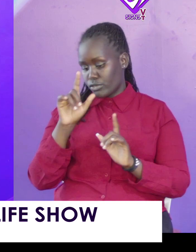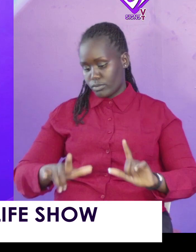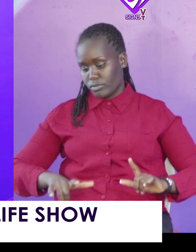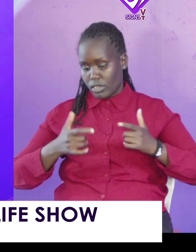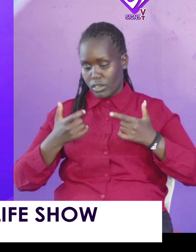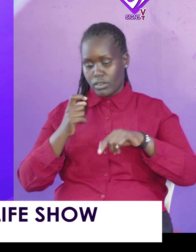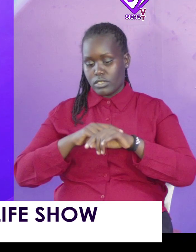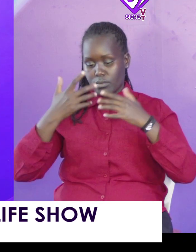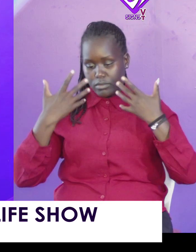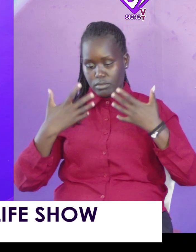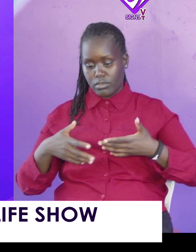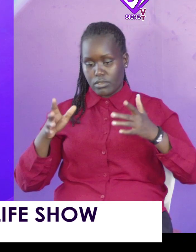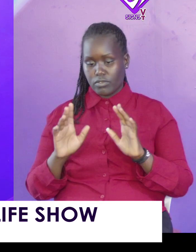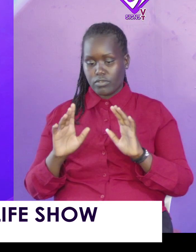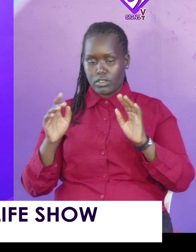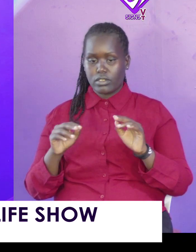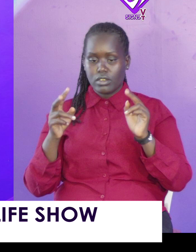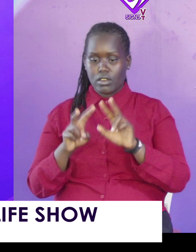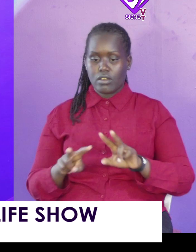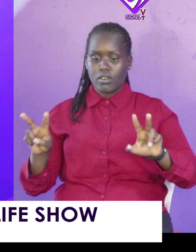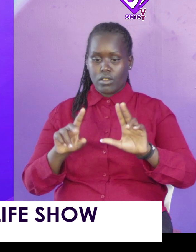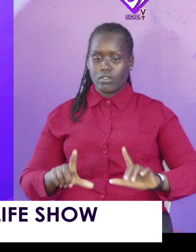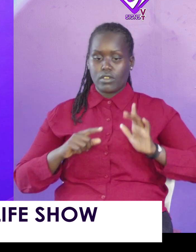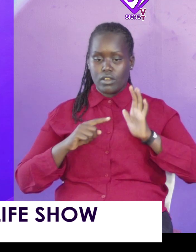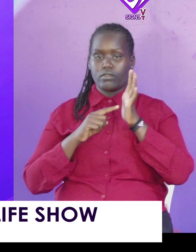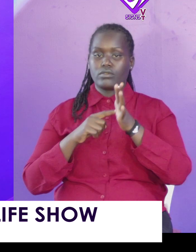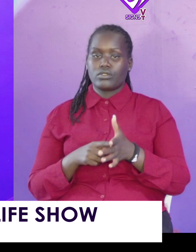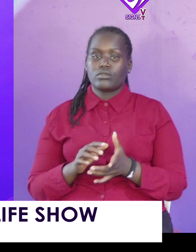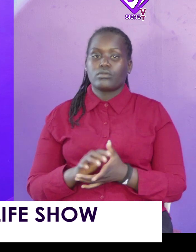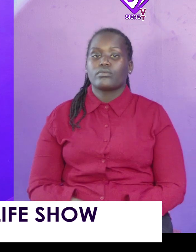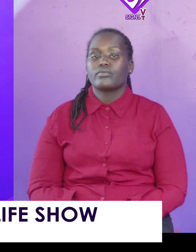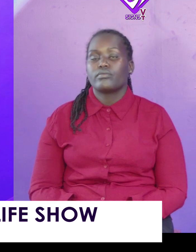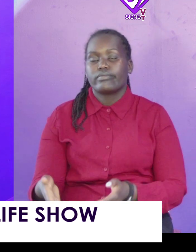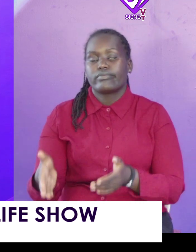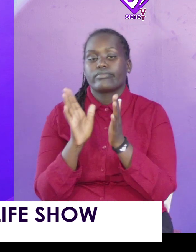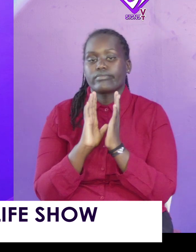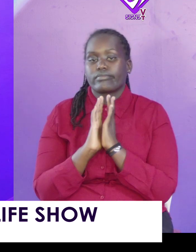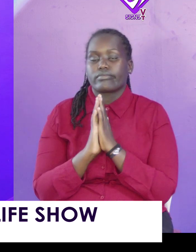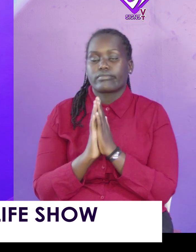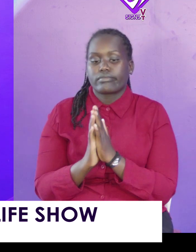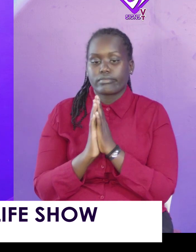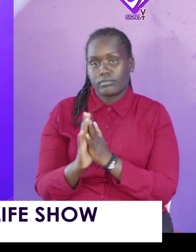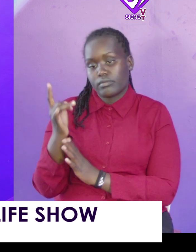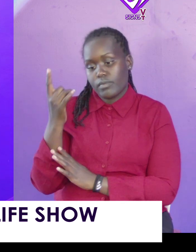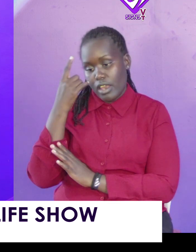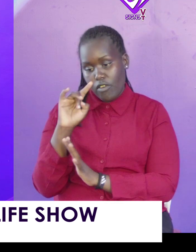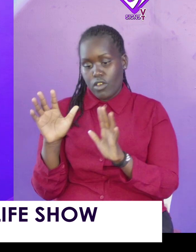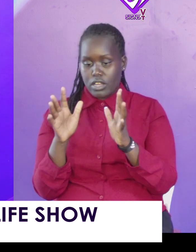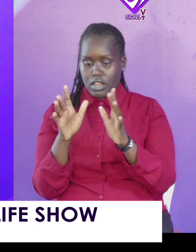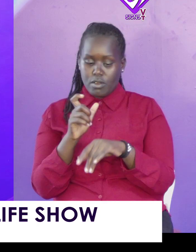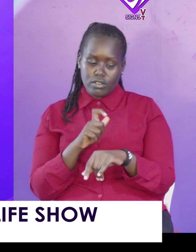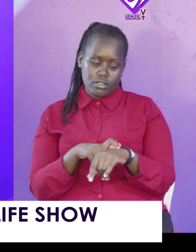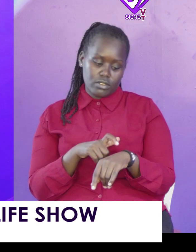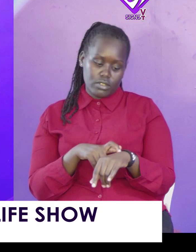wind up this Treasures of Life show today, I pray for a celebration